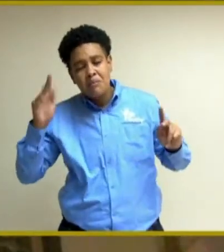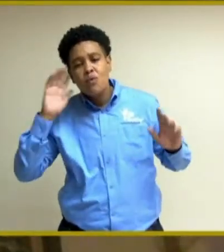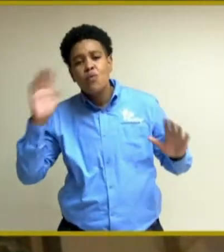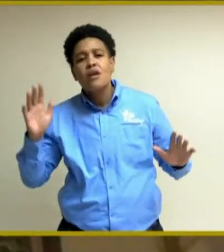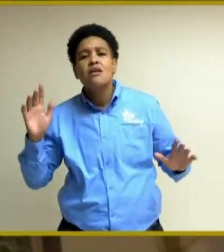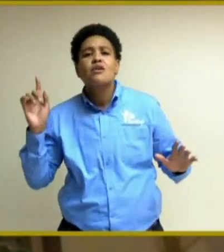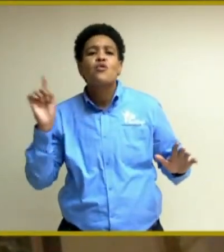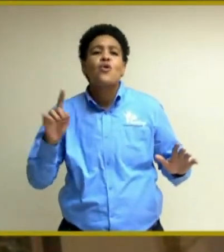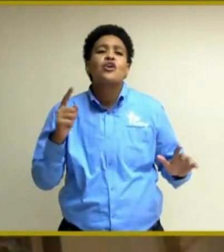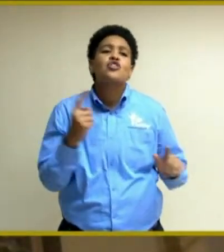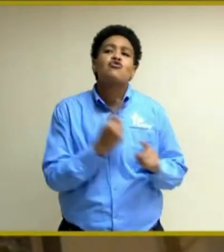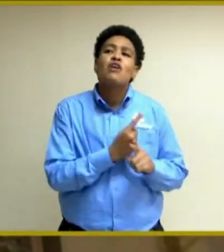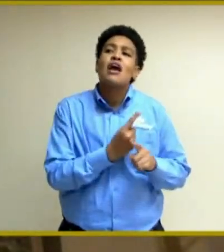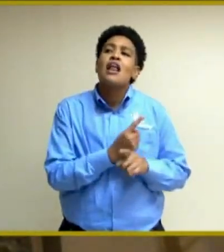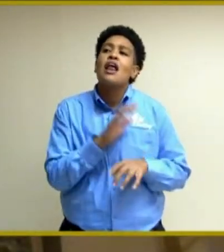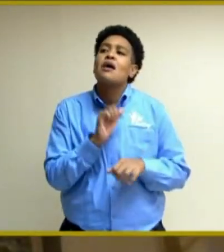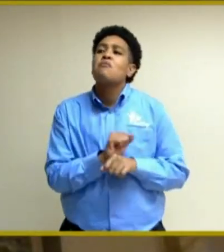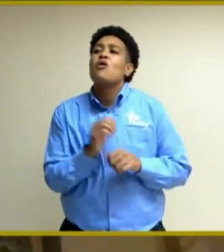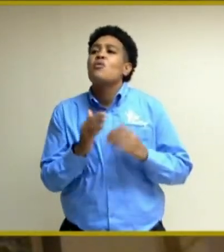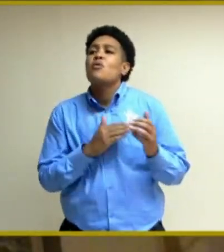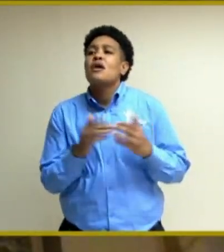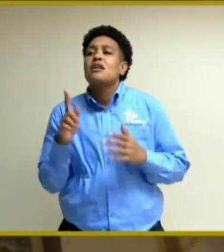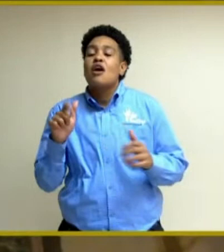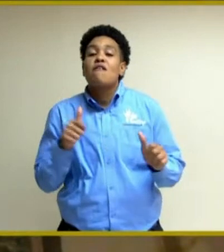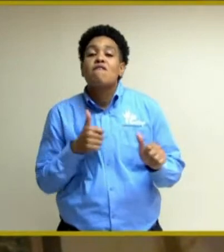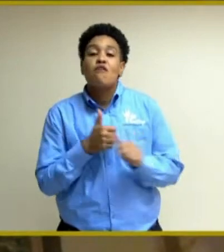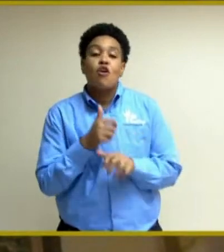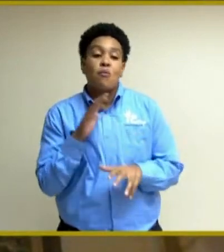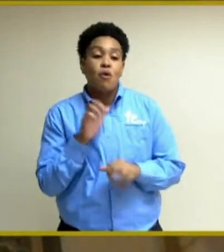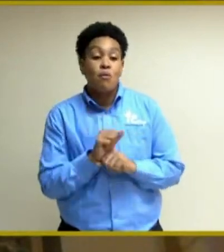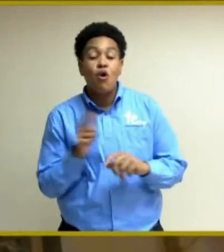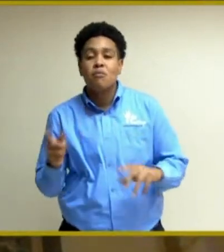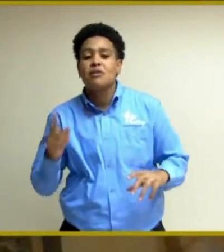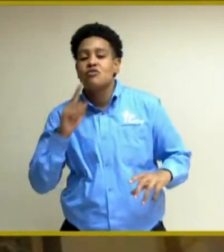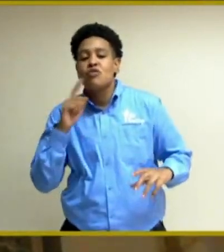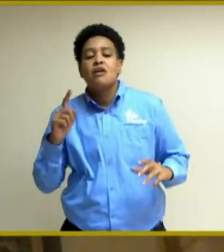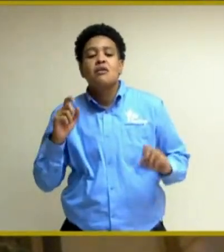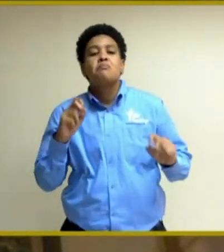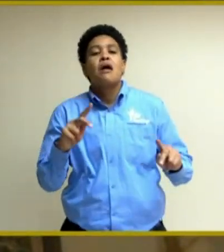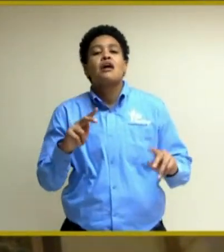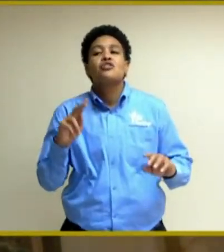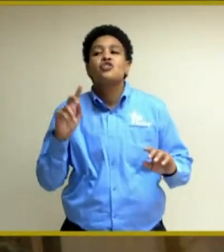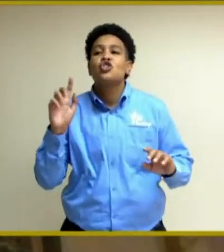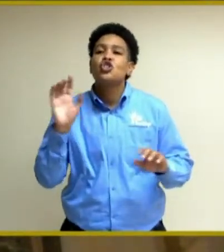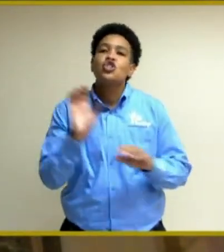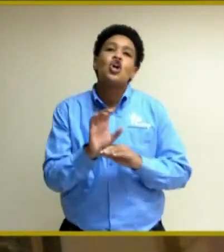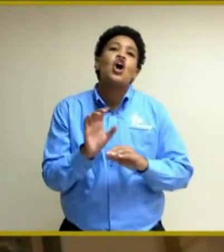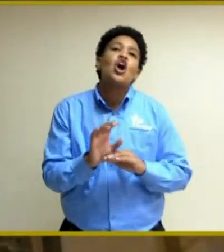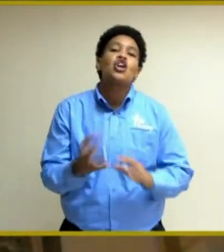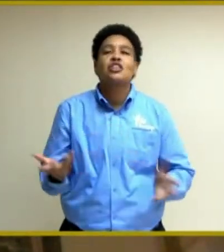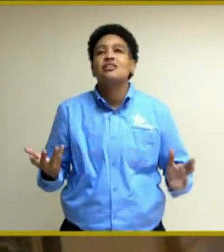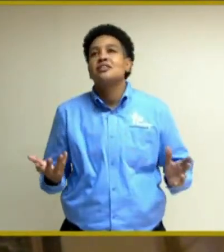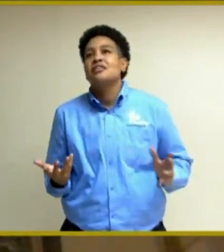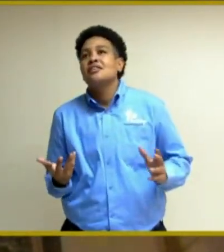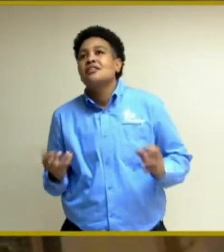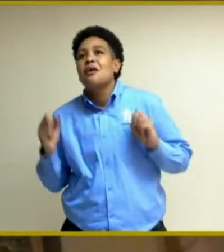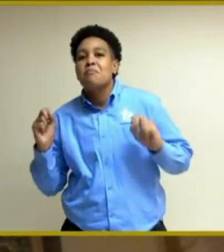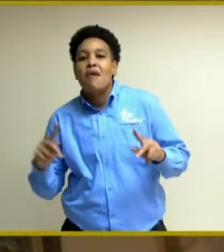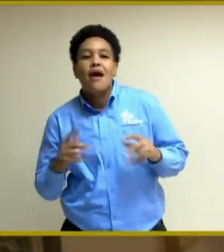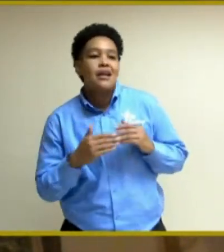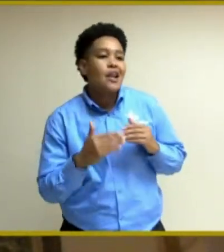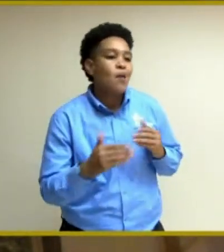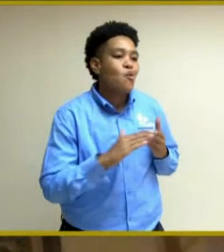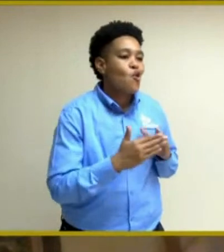going to their regular appointments, whether it's their follow-up appointments. It's about going back to church. It's about going to the